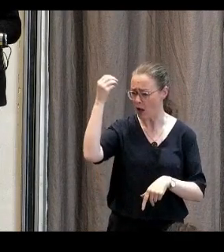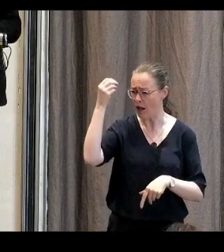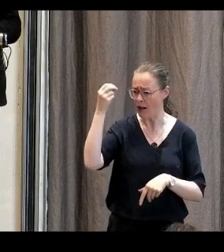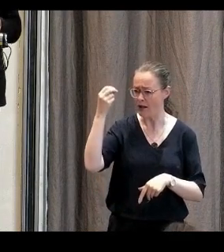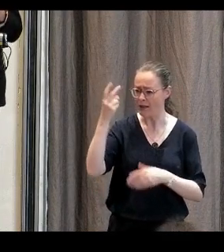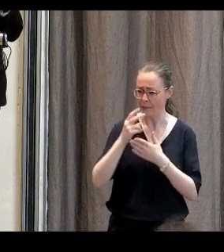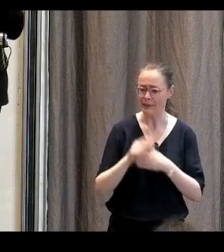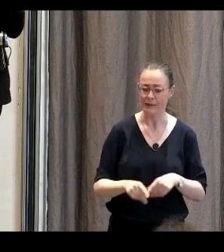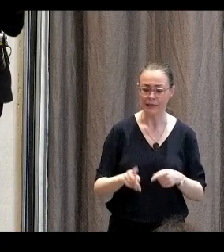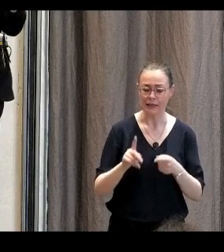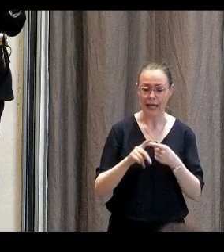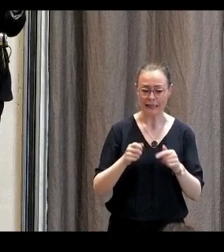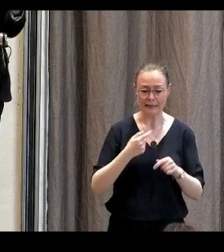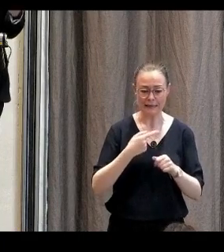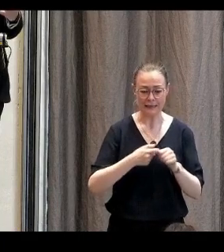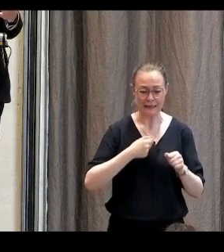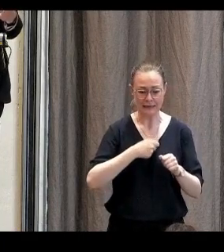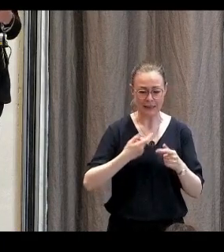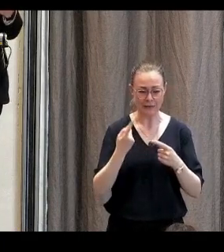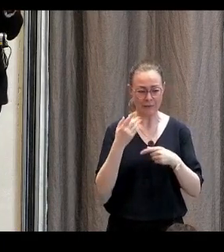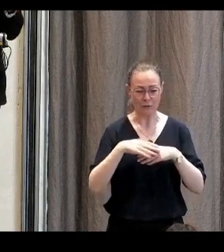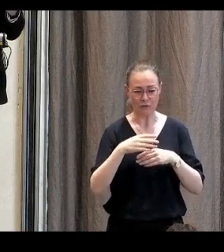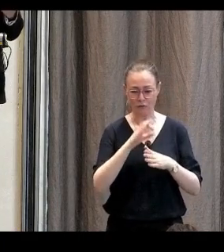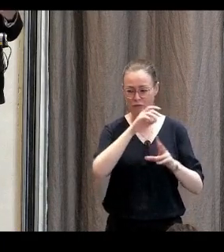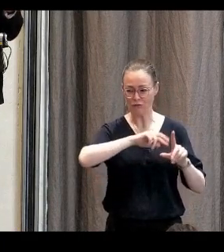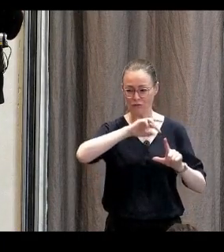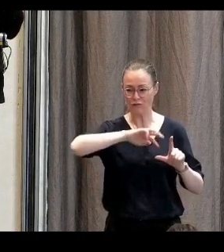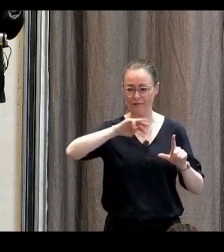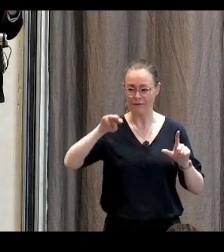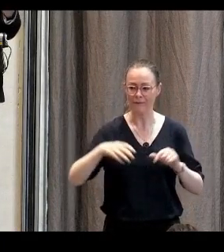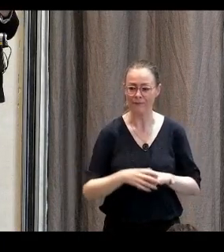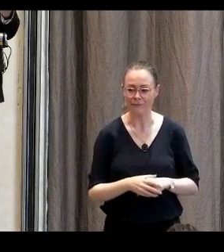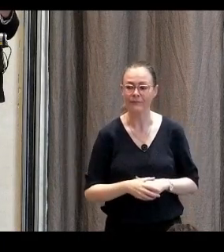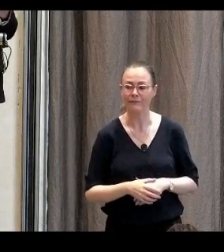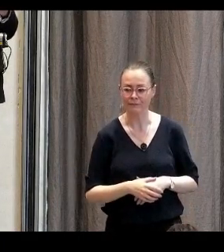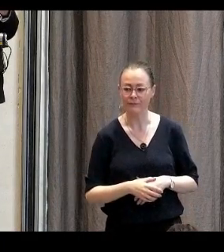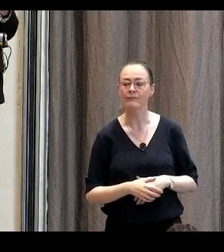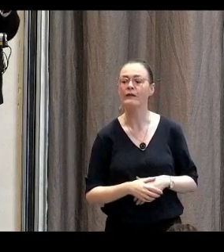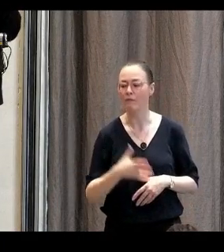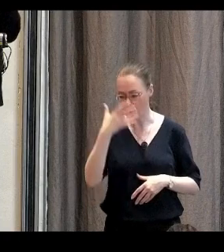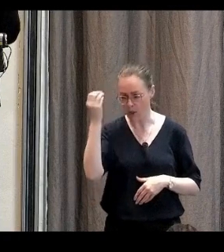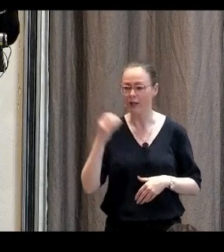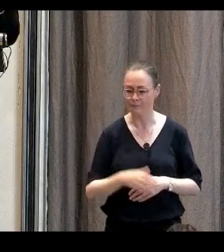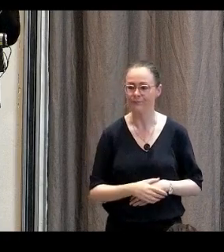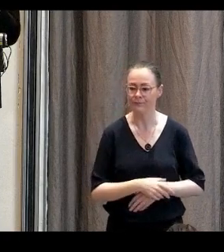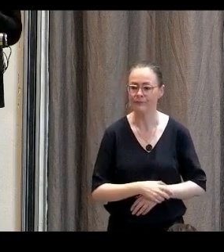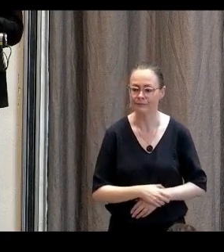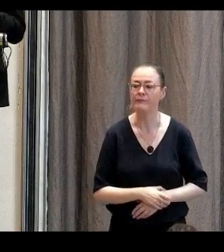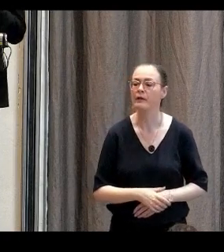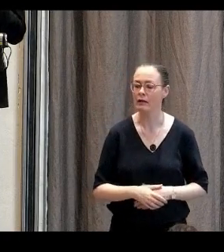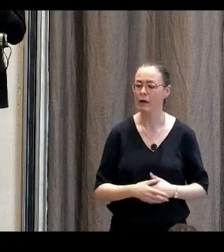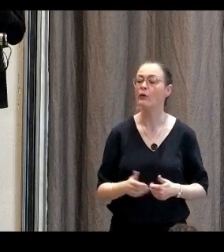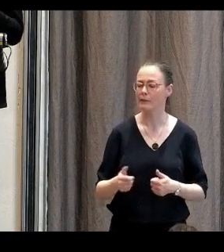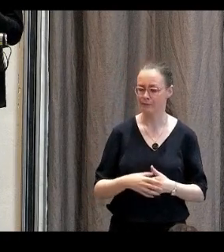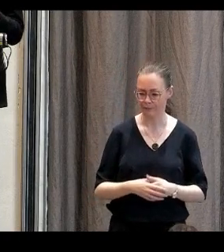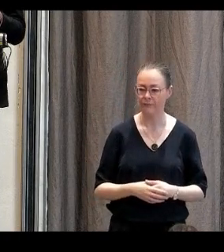epilepsy. And again, sorry, it's another graph, but this told us that actually, although levetiracetam was